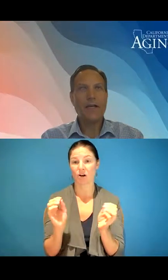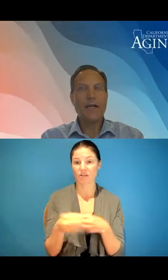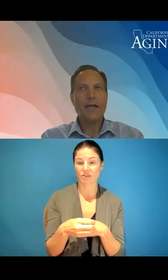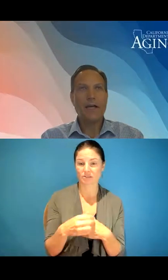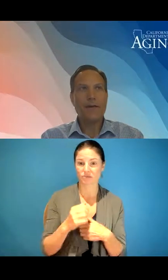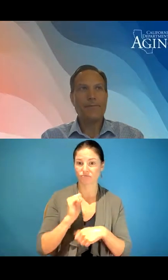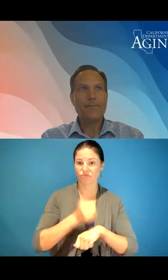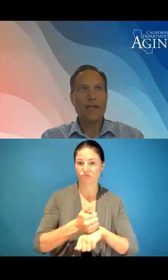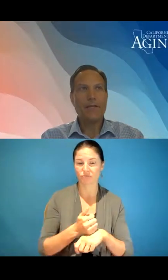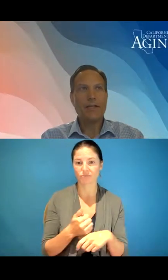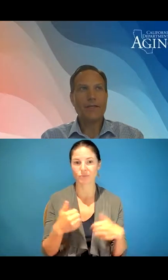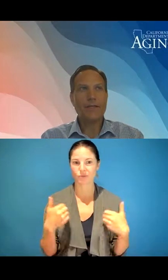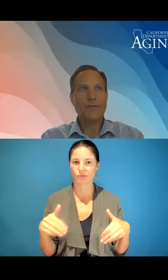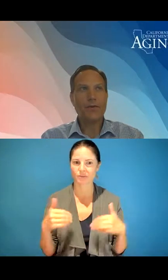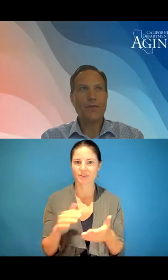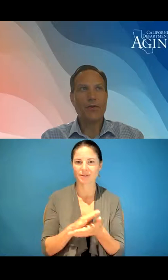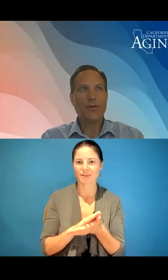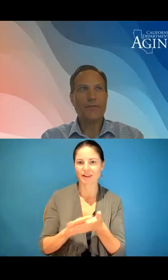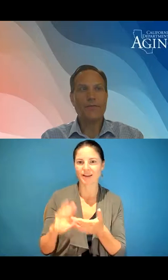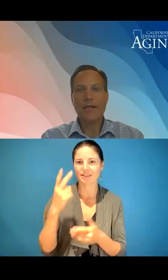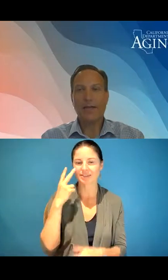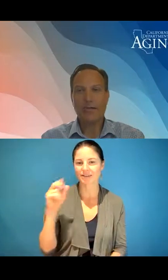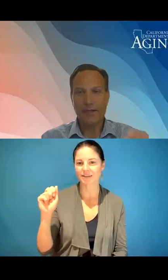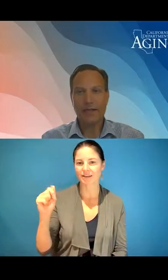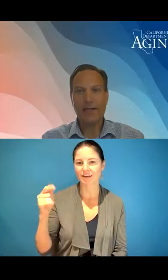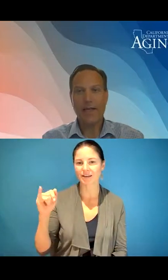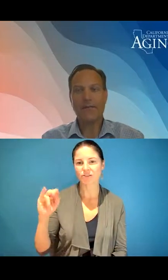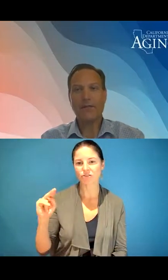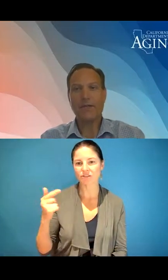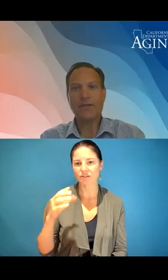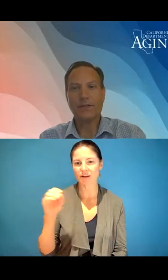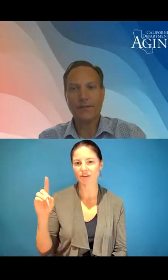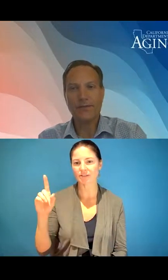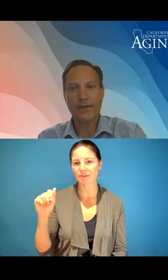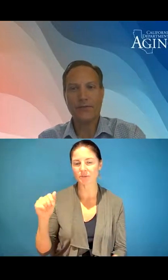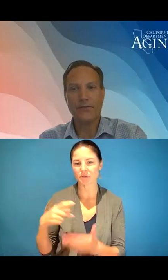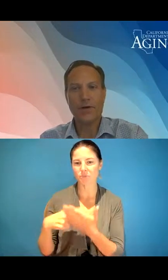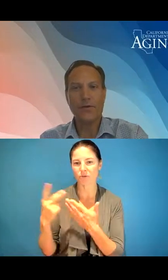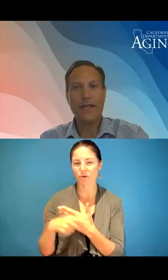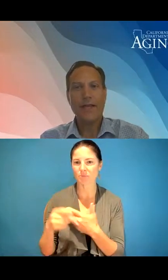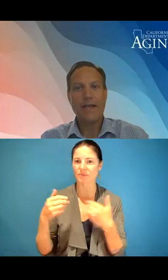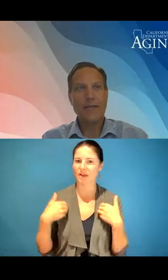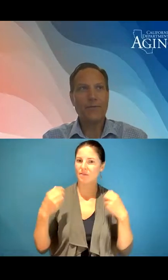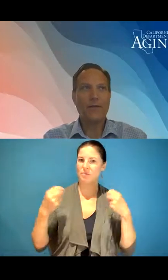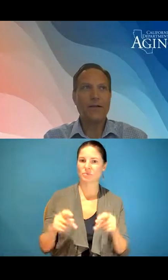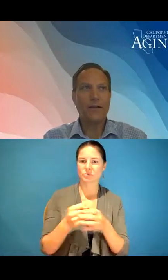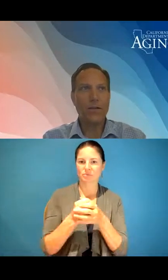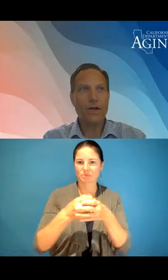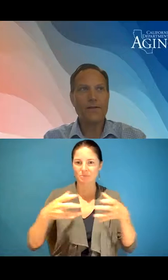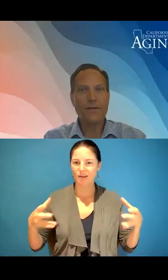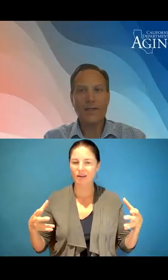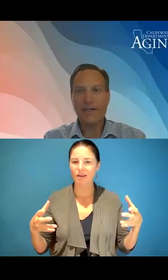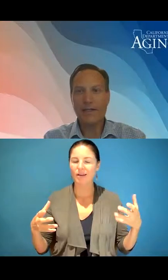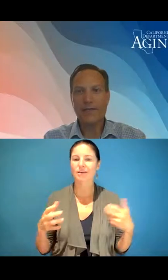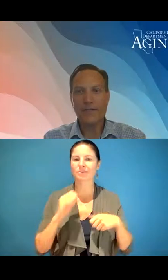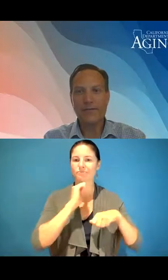see aging and disability programs actually have this opportunity to expand and grow and implement a lot